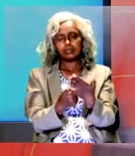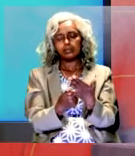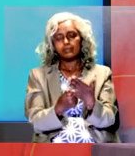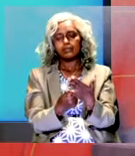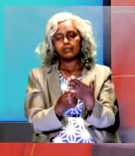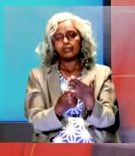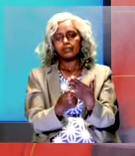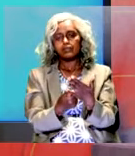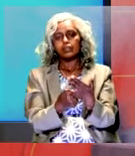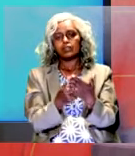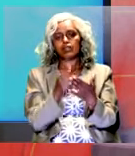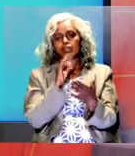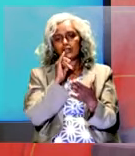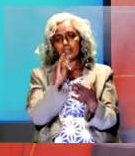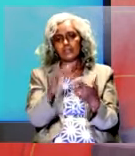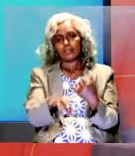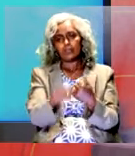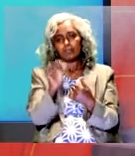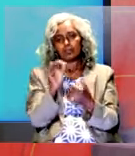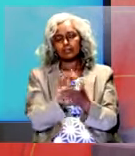sequence is found